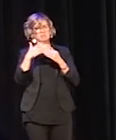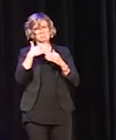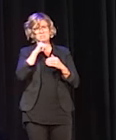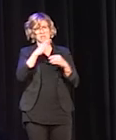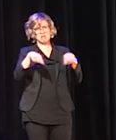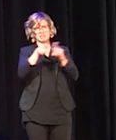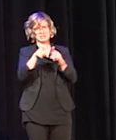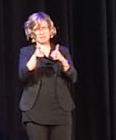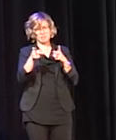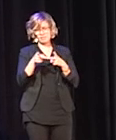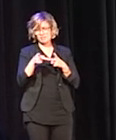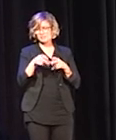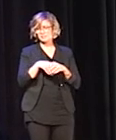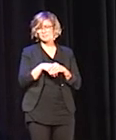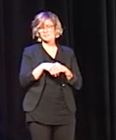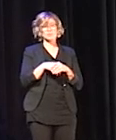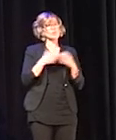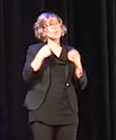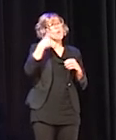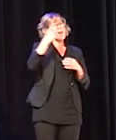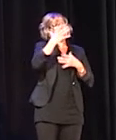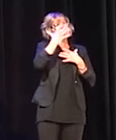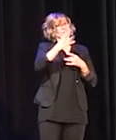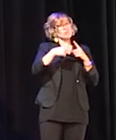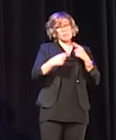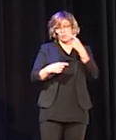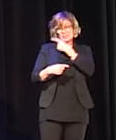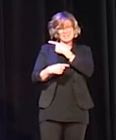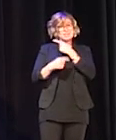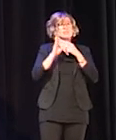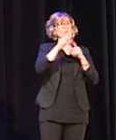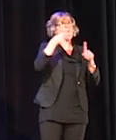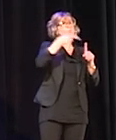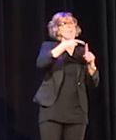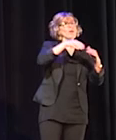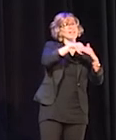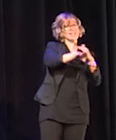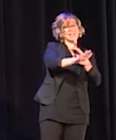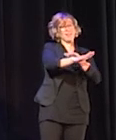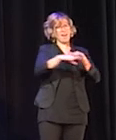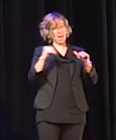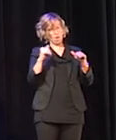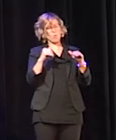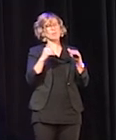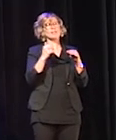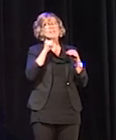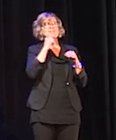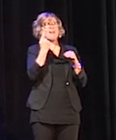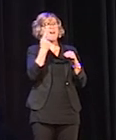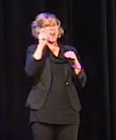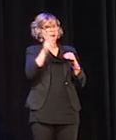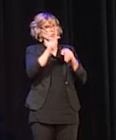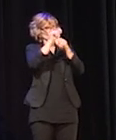So I was saying this earlier. What's interesting about this too is that so in and out points in a traditional editing sense are out the door, right? Like you don't